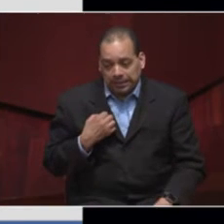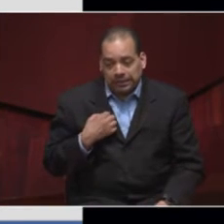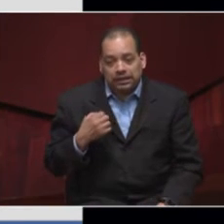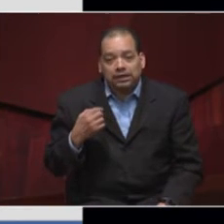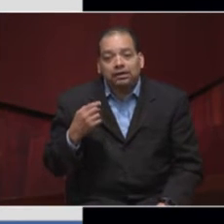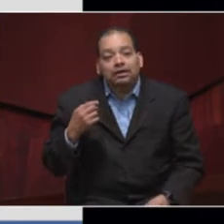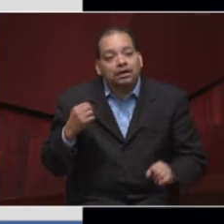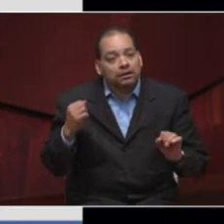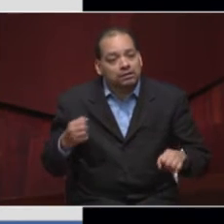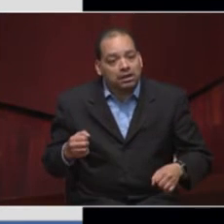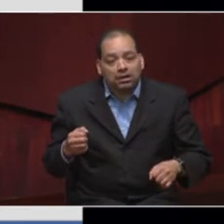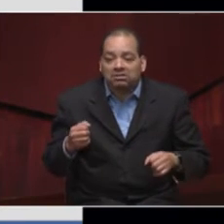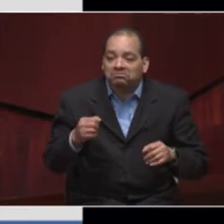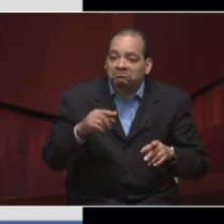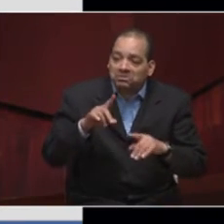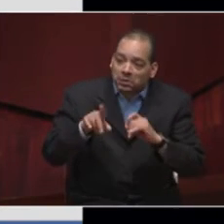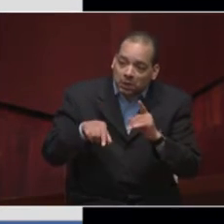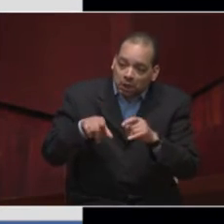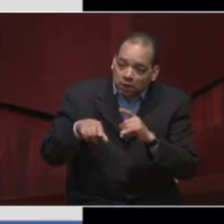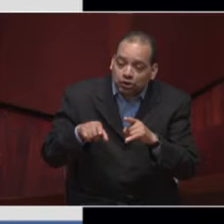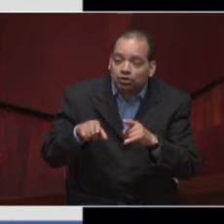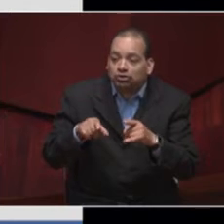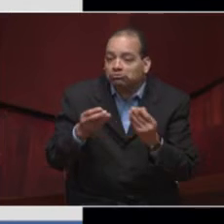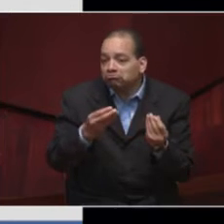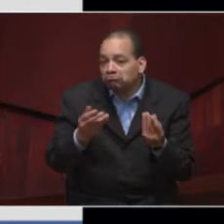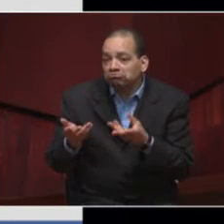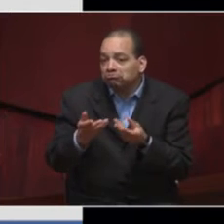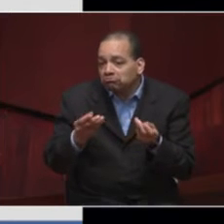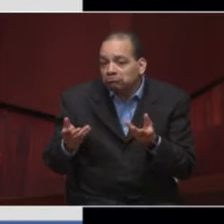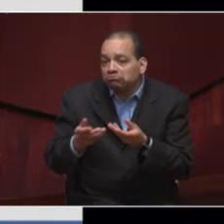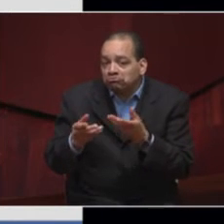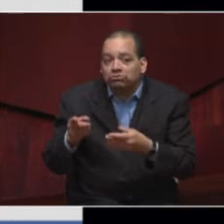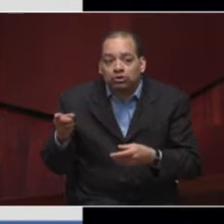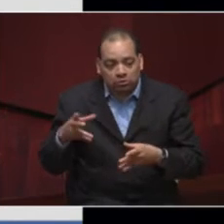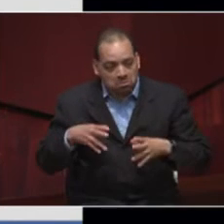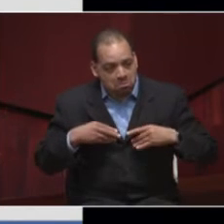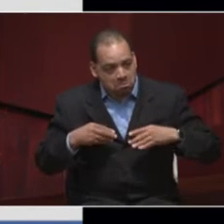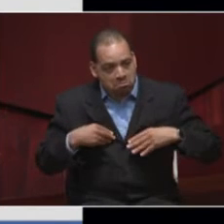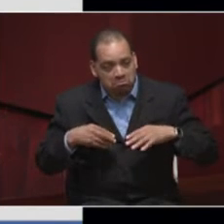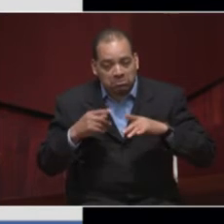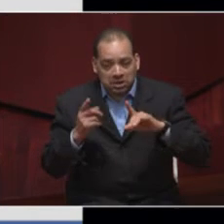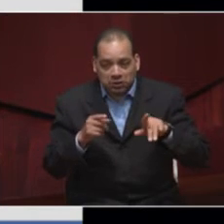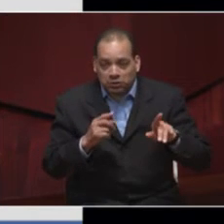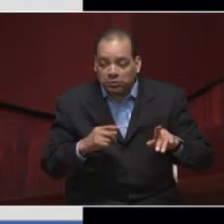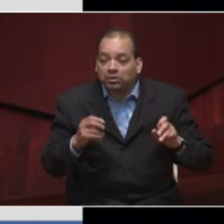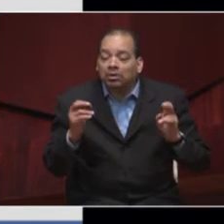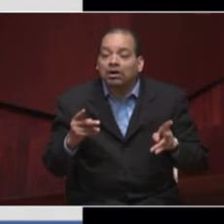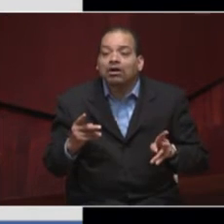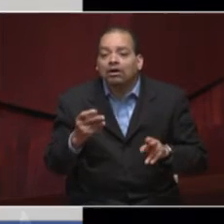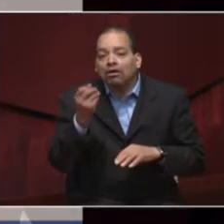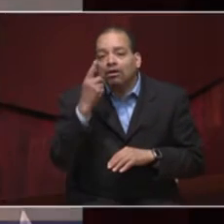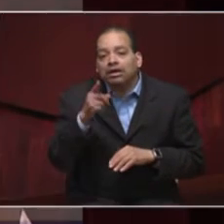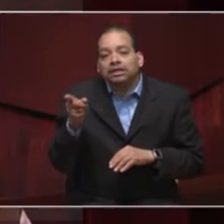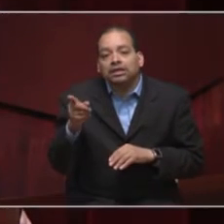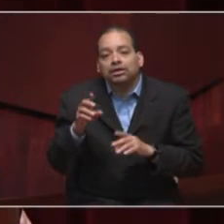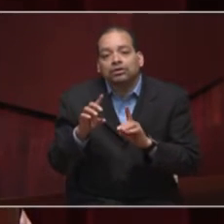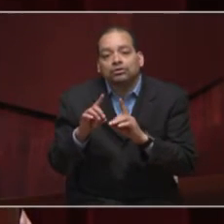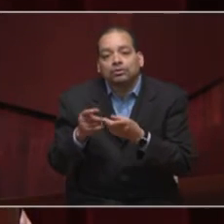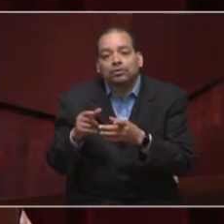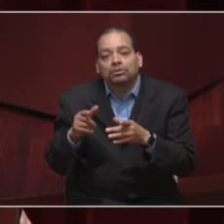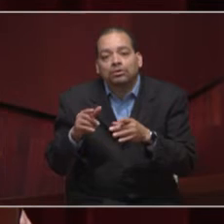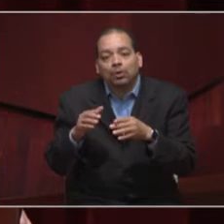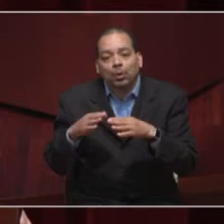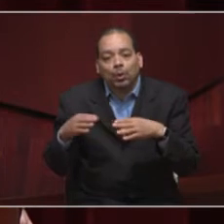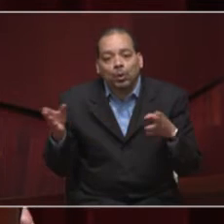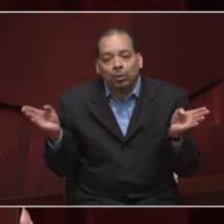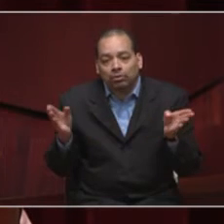any questions you might have about using the job series. And again, as I mentioned, they are very open and willing to do a webinar on this